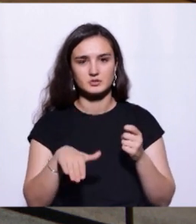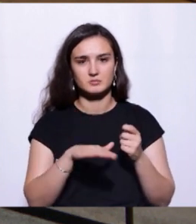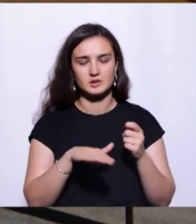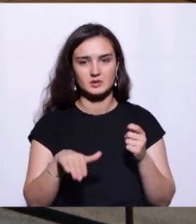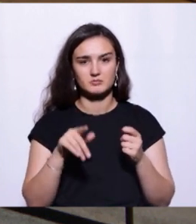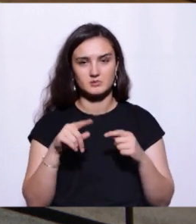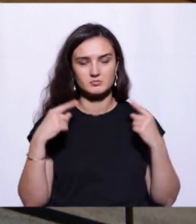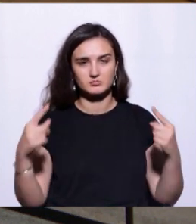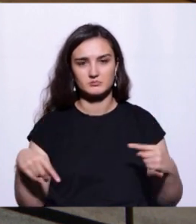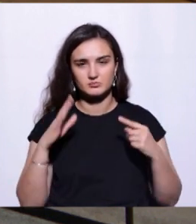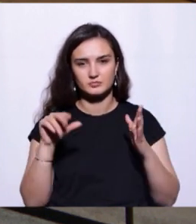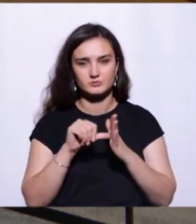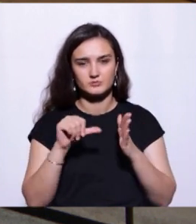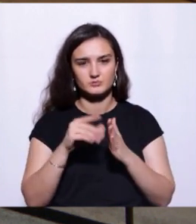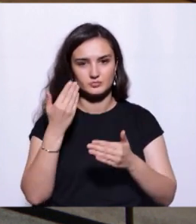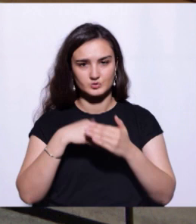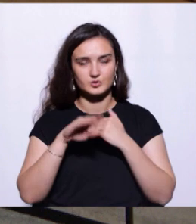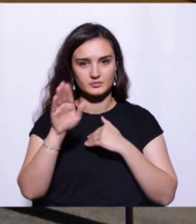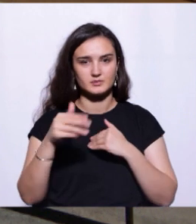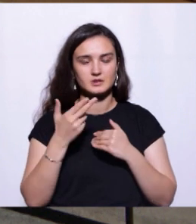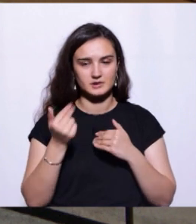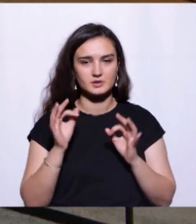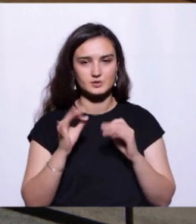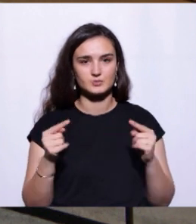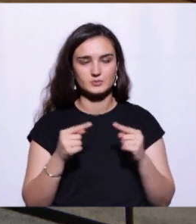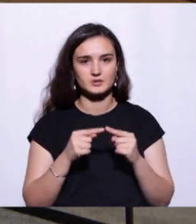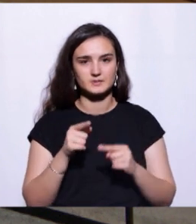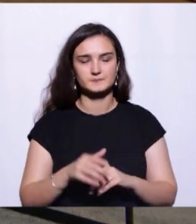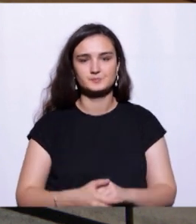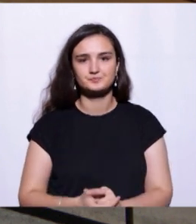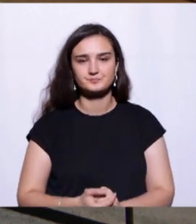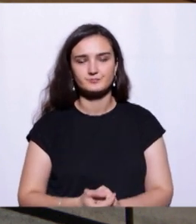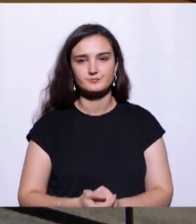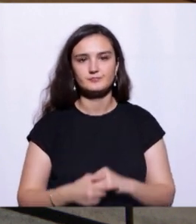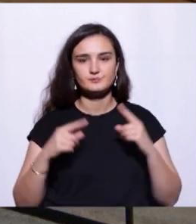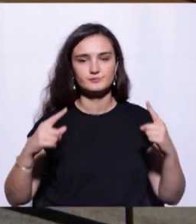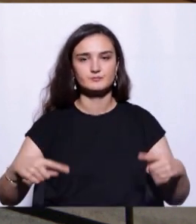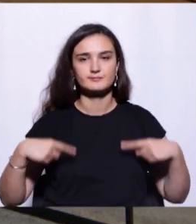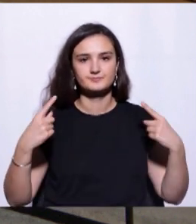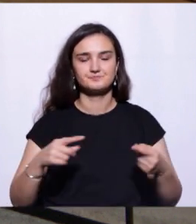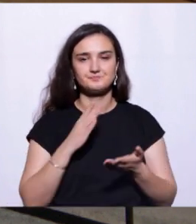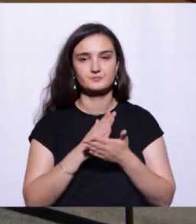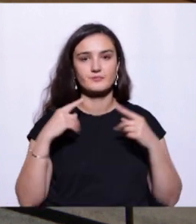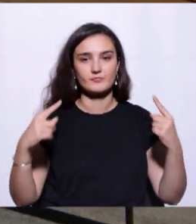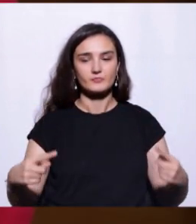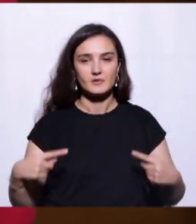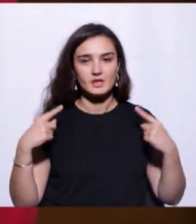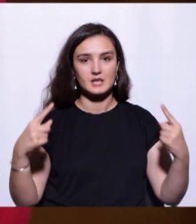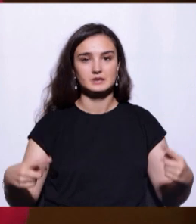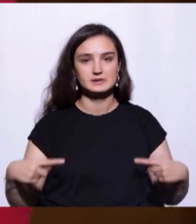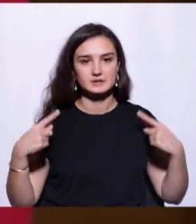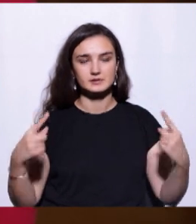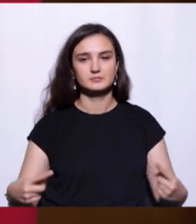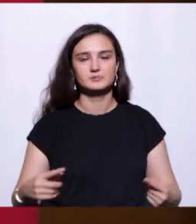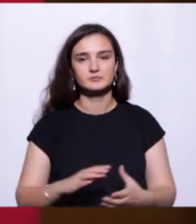then wheelchair will help you to go around. You definitely need one then. Wheelchair, etli.